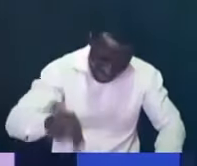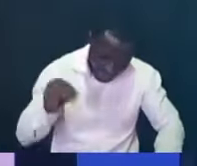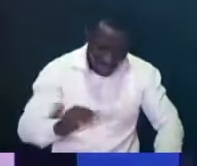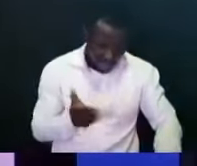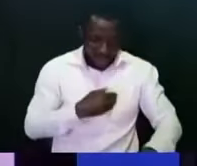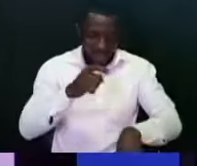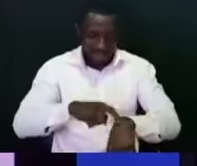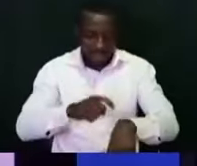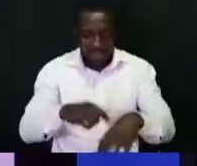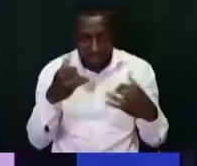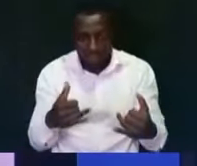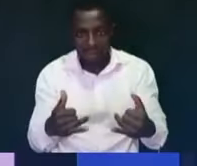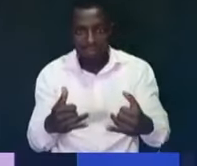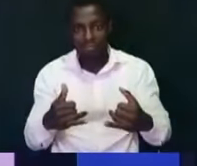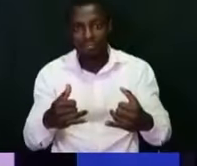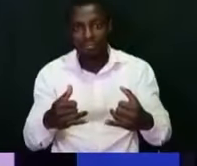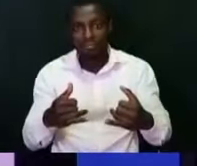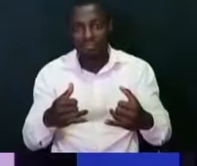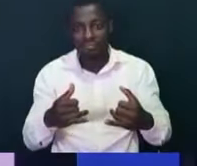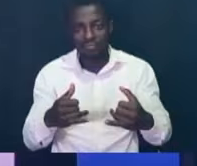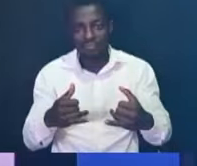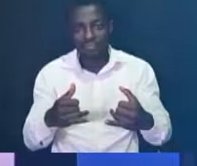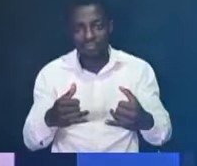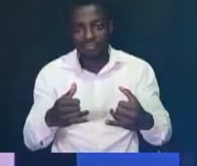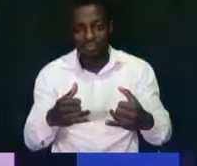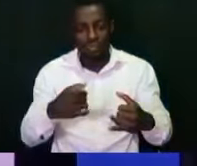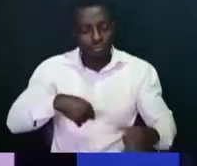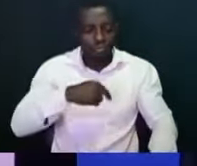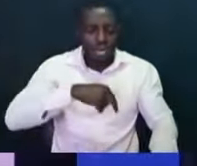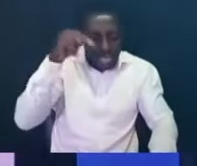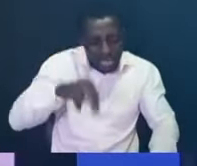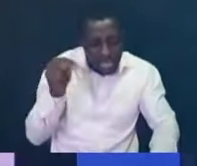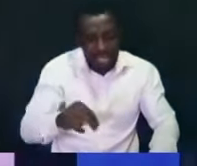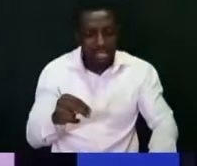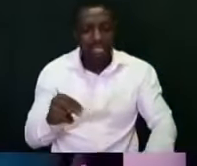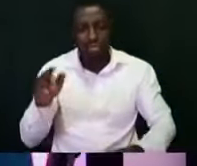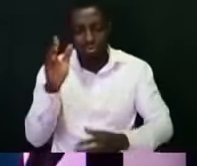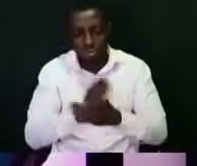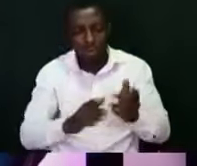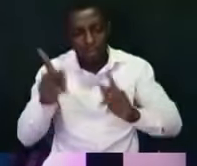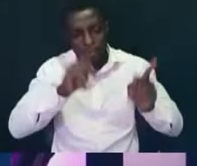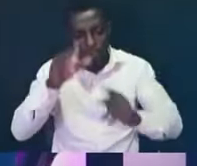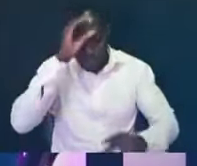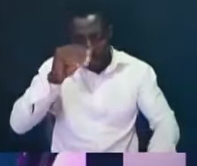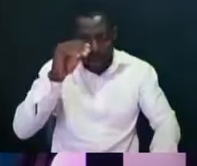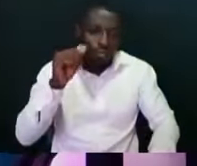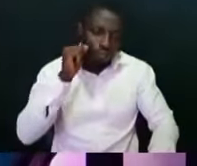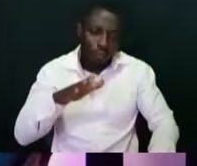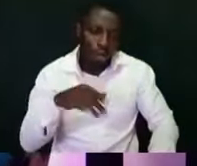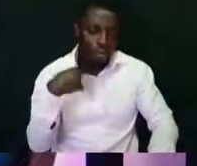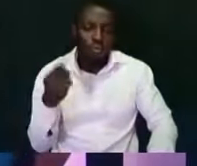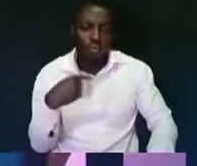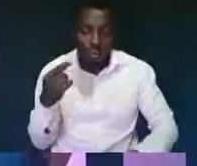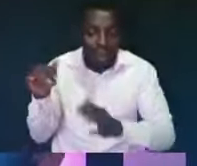our generation are certain men and women who replace the John